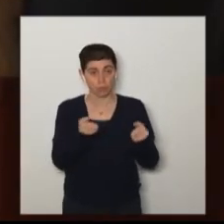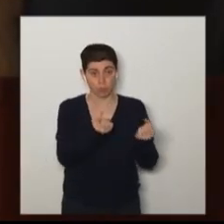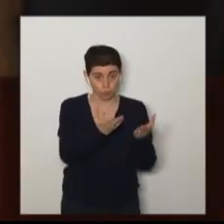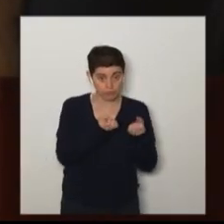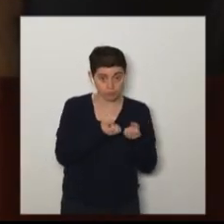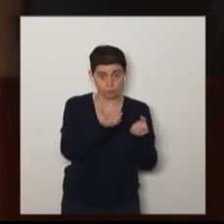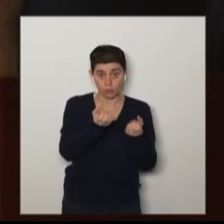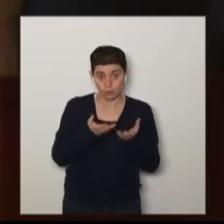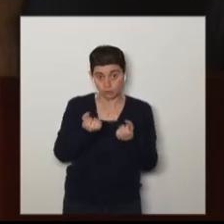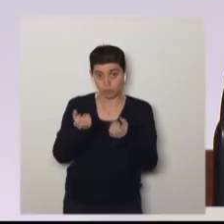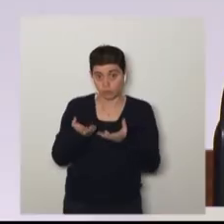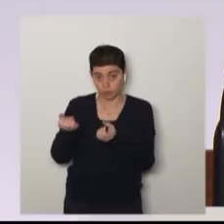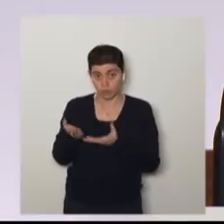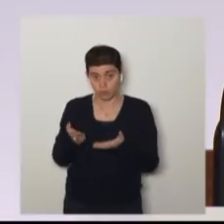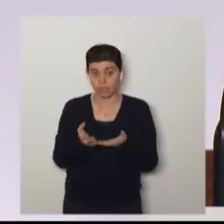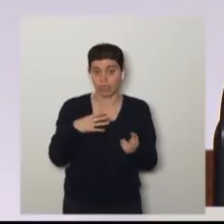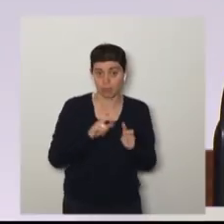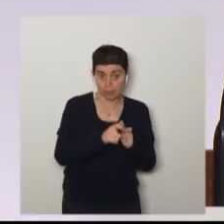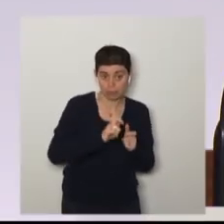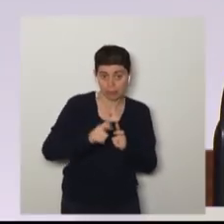big scope, actually.